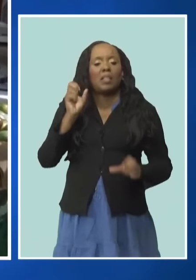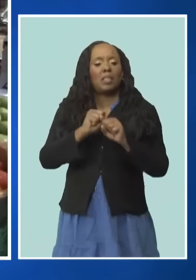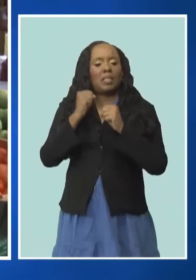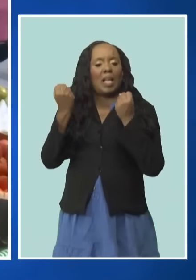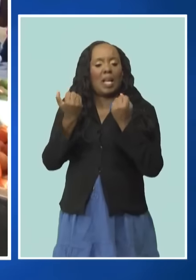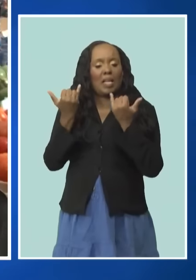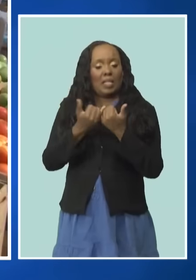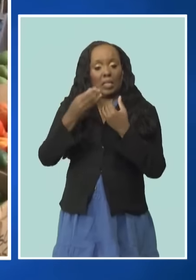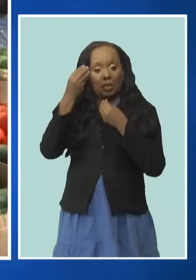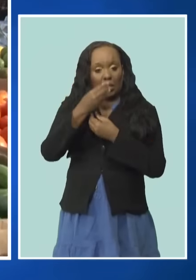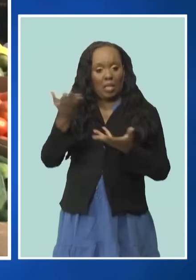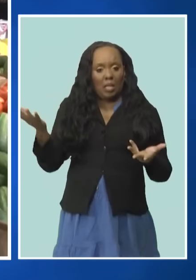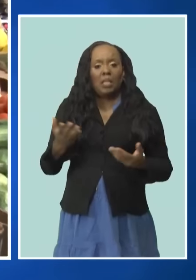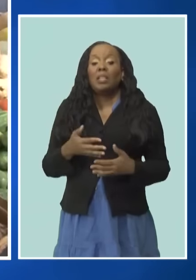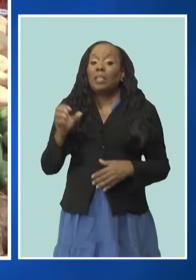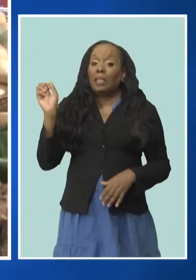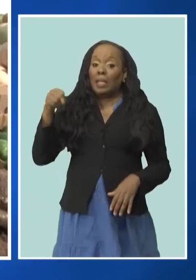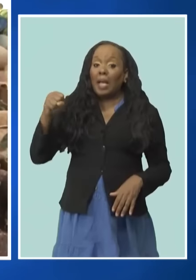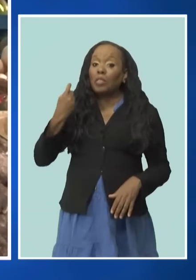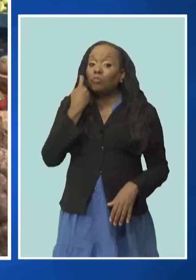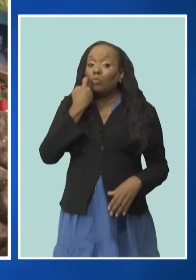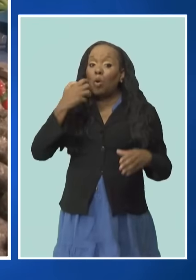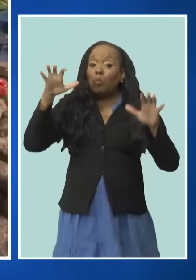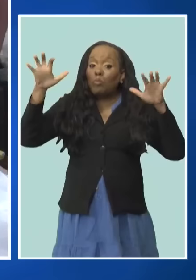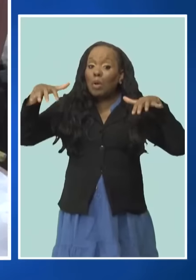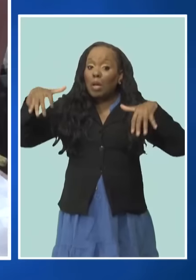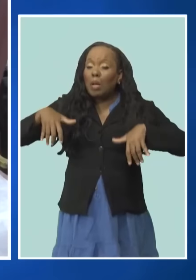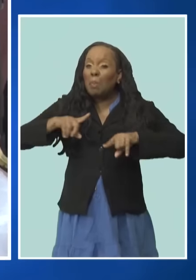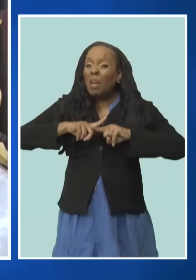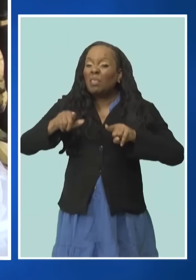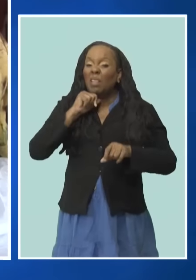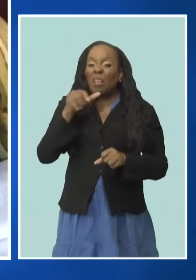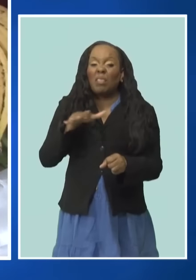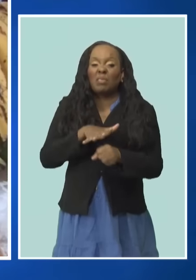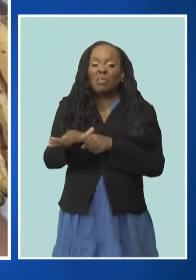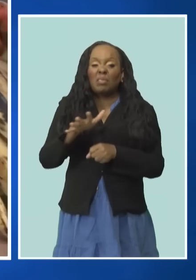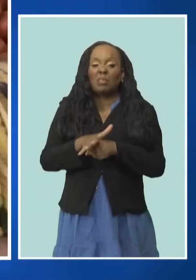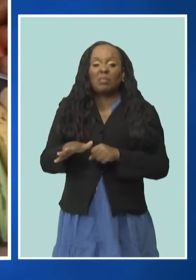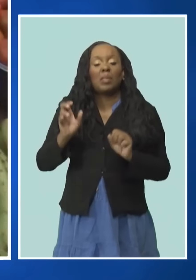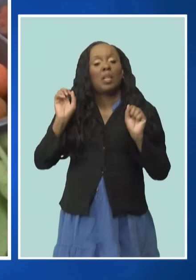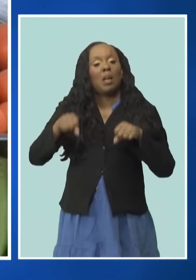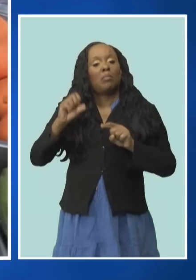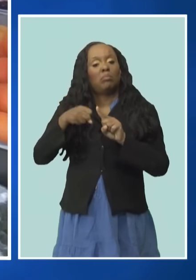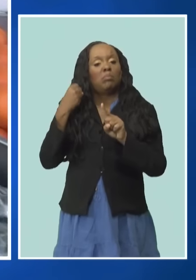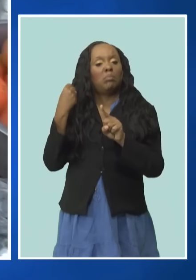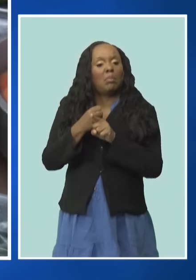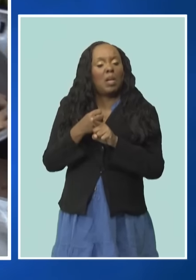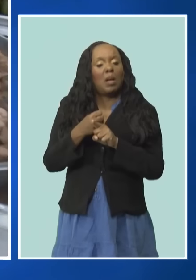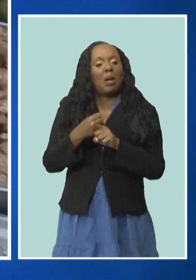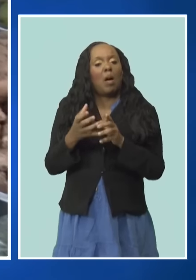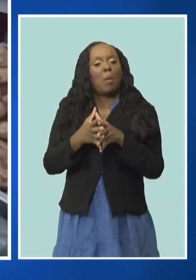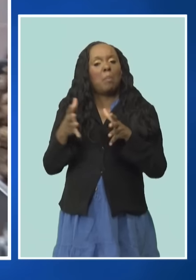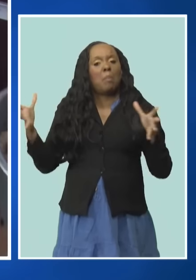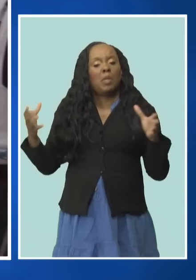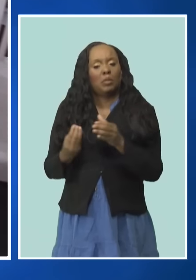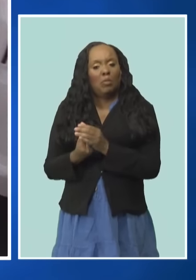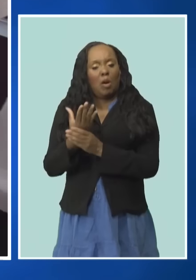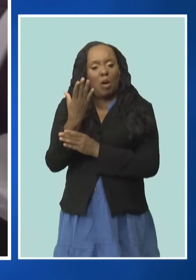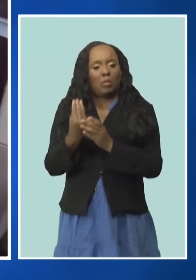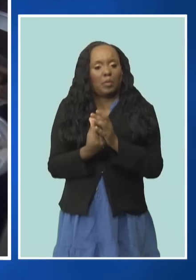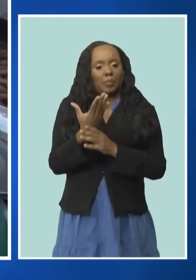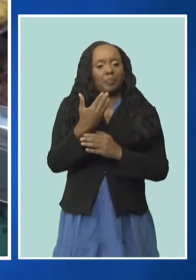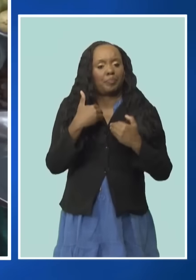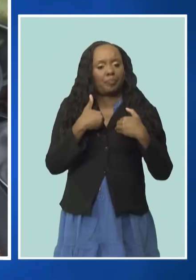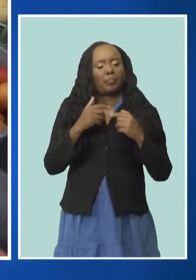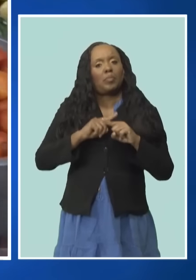are still below average. He says this could affect what crops are available in the coming weeks. However, so far the farmers have